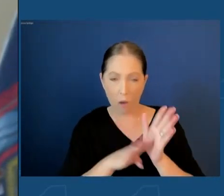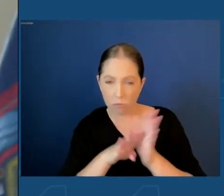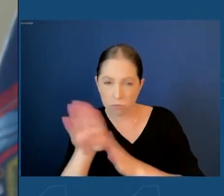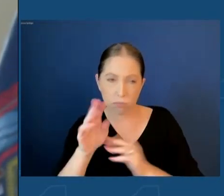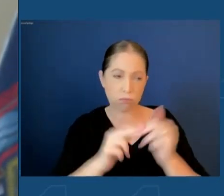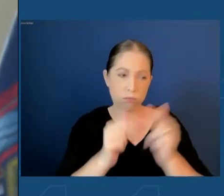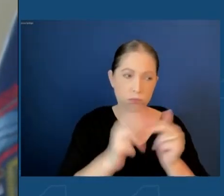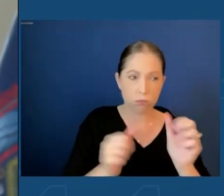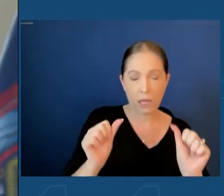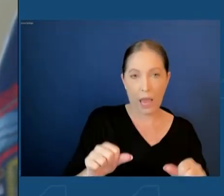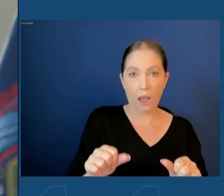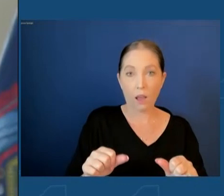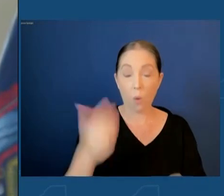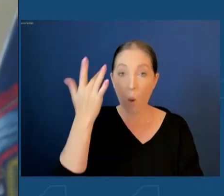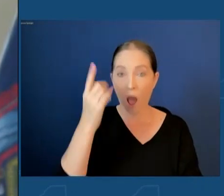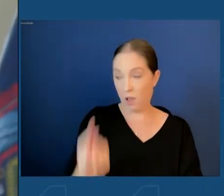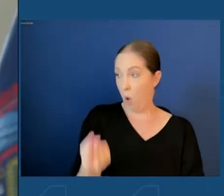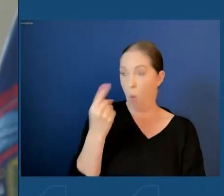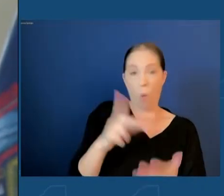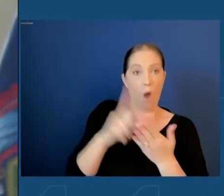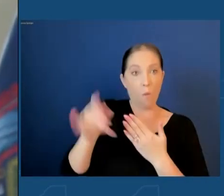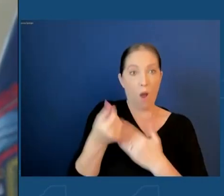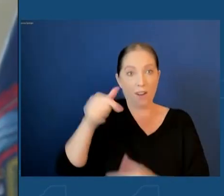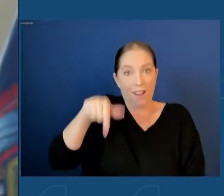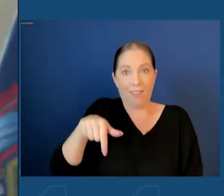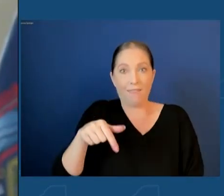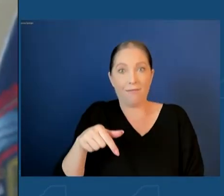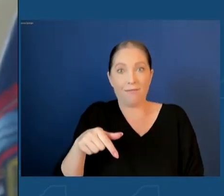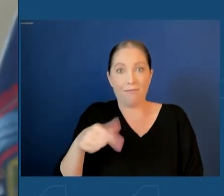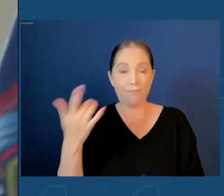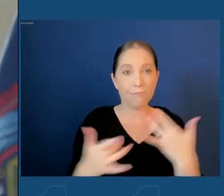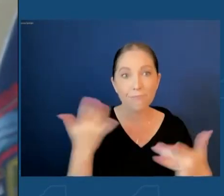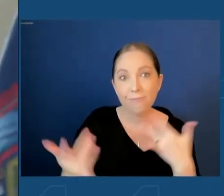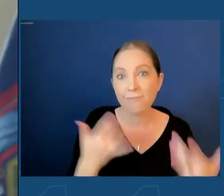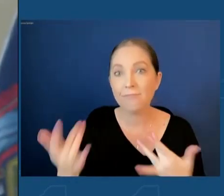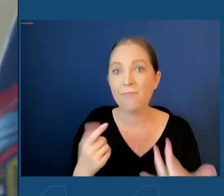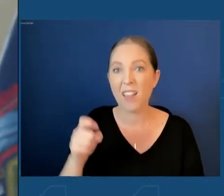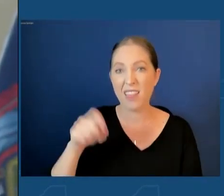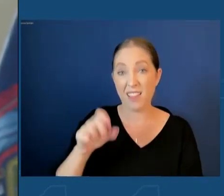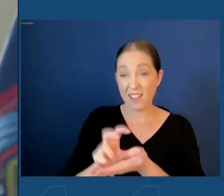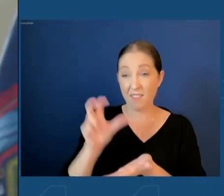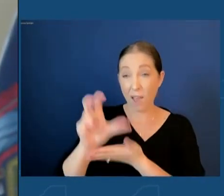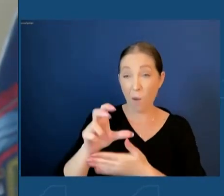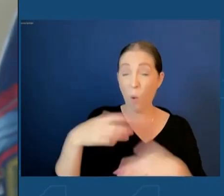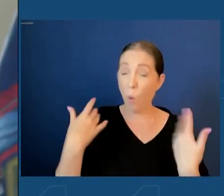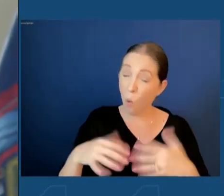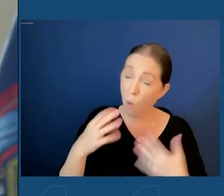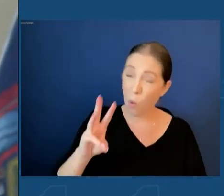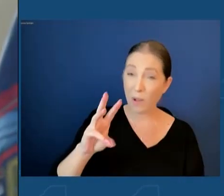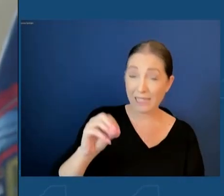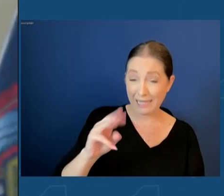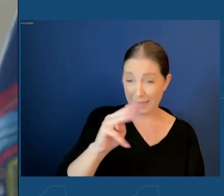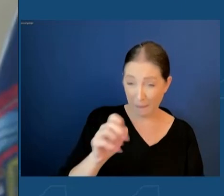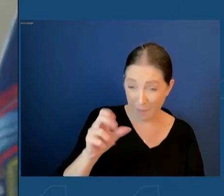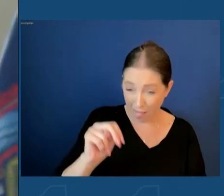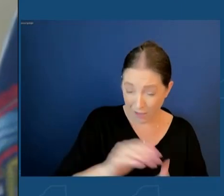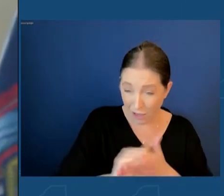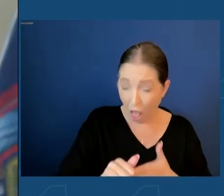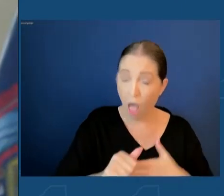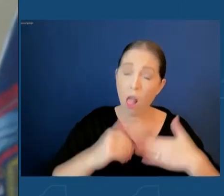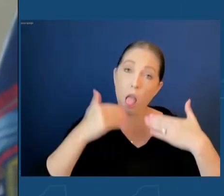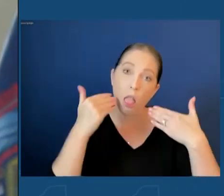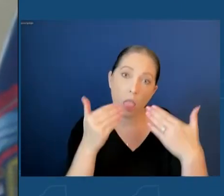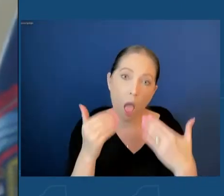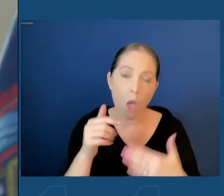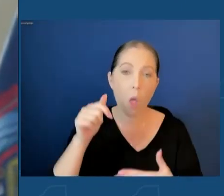project. So this one project, this one investment, which is a huge investment of $60 million, so thank you, is probably going to translate